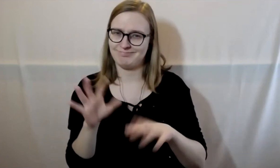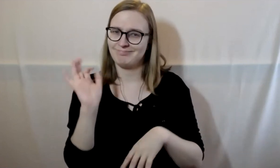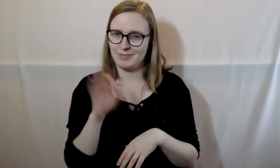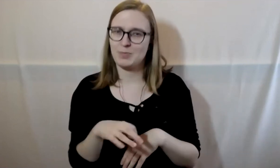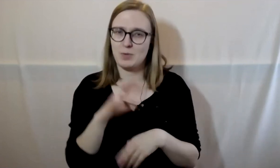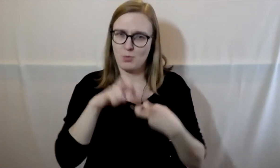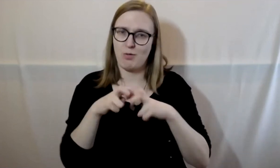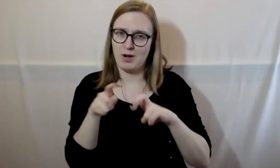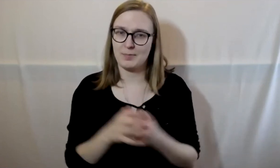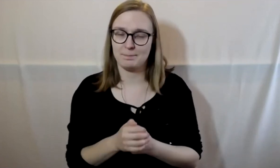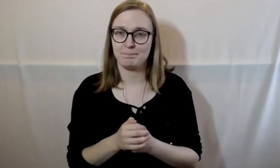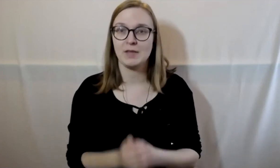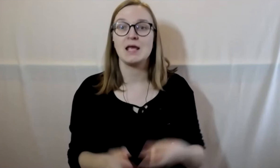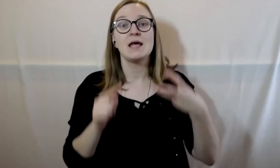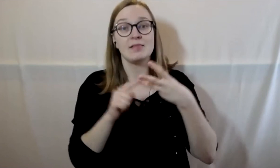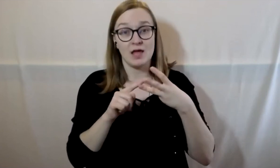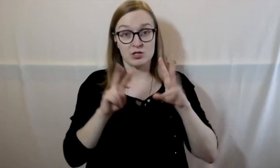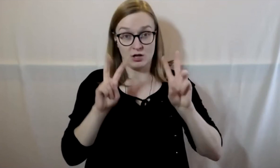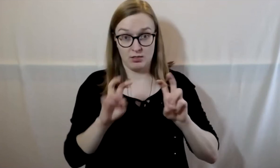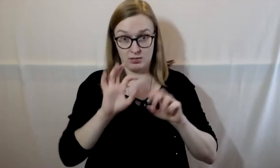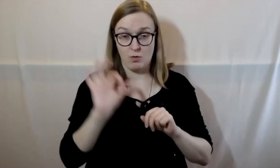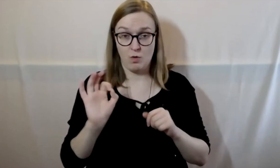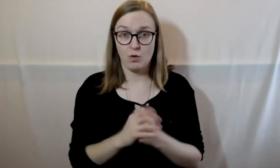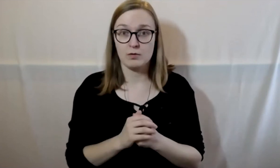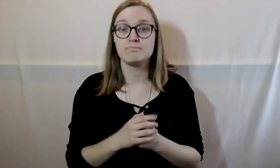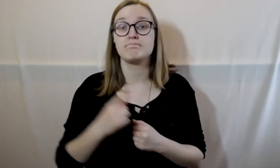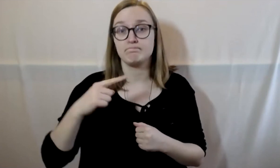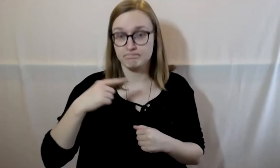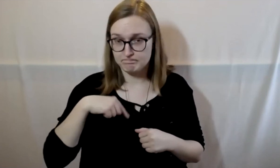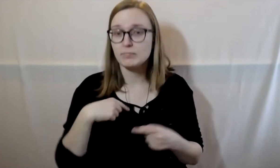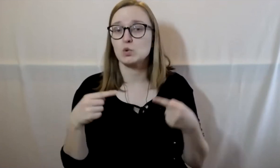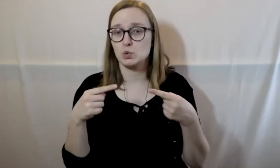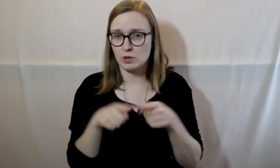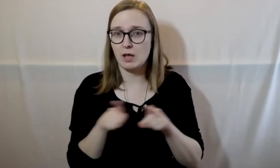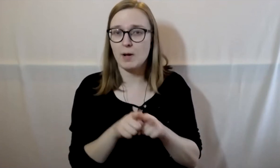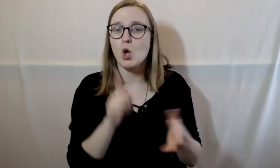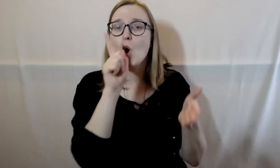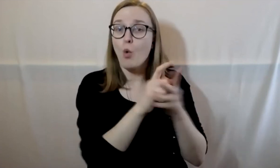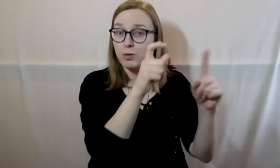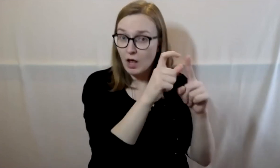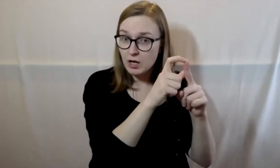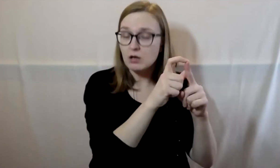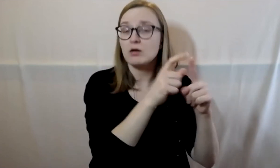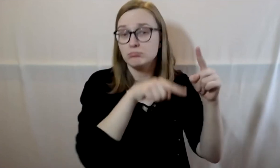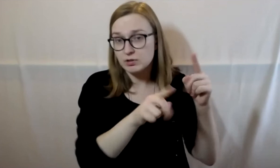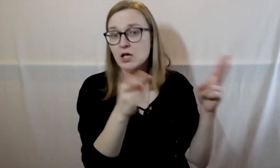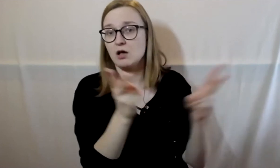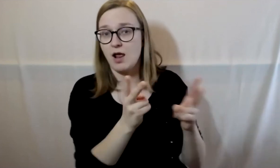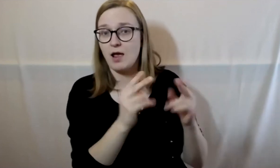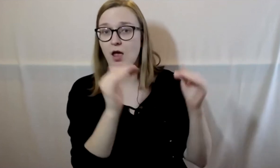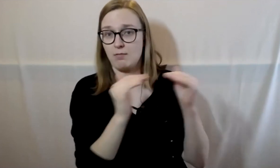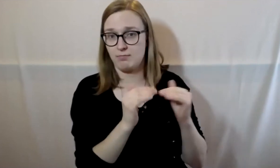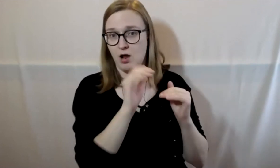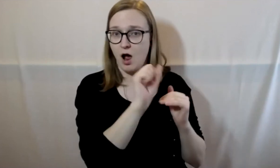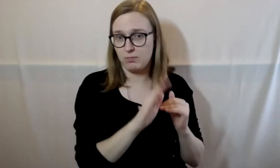Going to the third question, we agreed that levels should be for core subjects, and for those elective